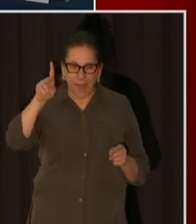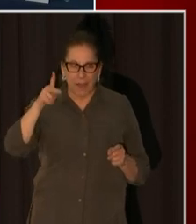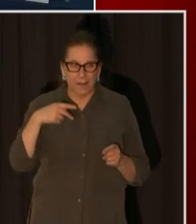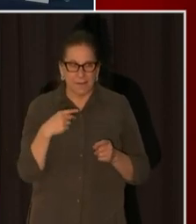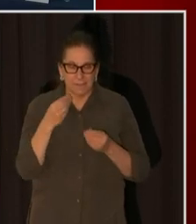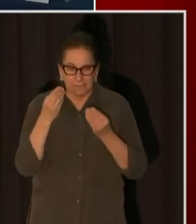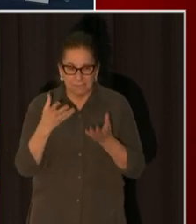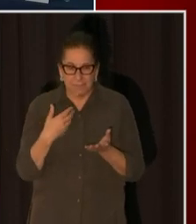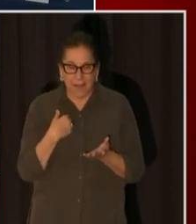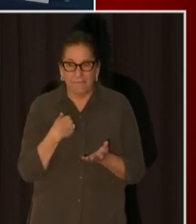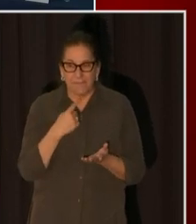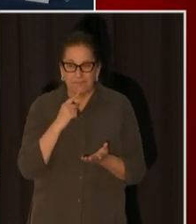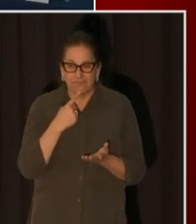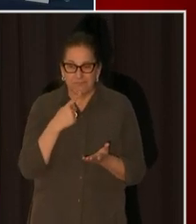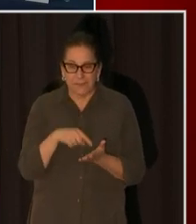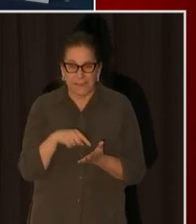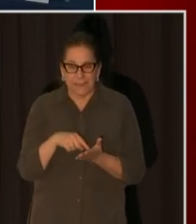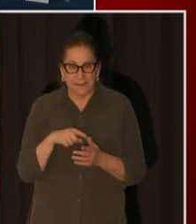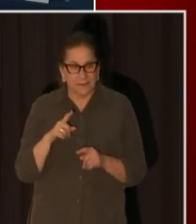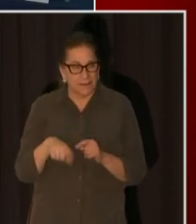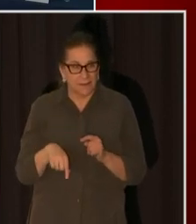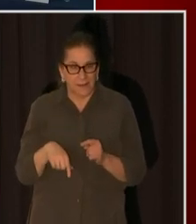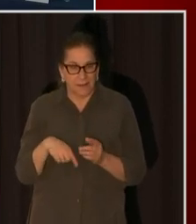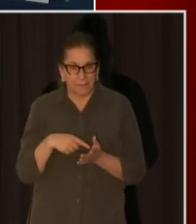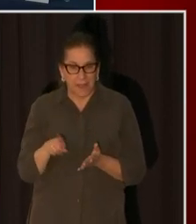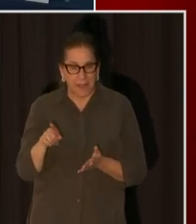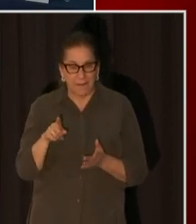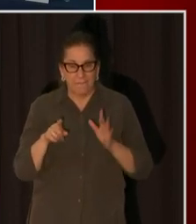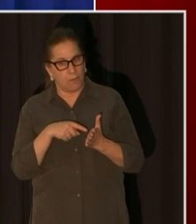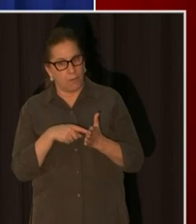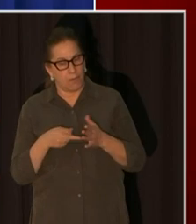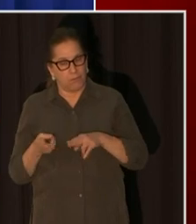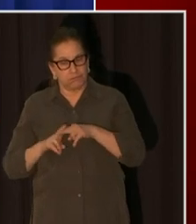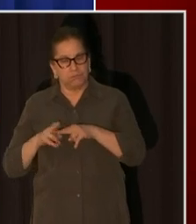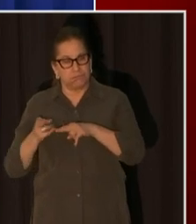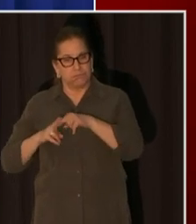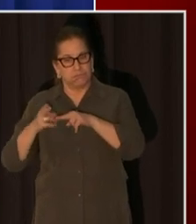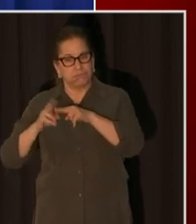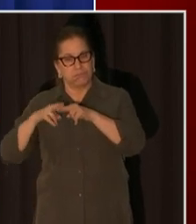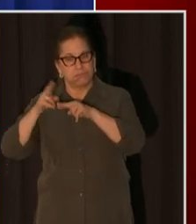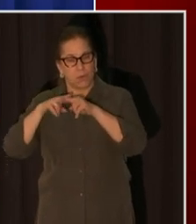short-term solution. I don't want to keep you guys about this because I have different